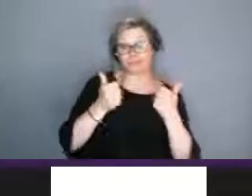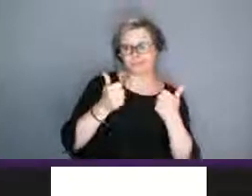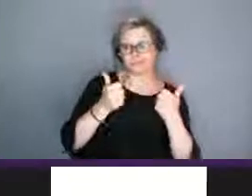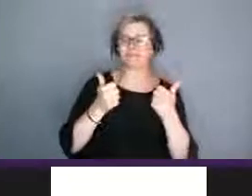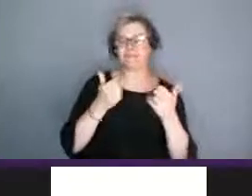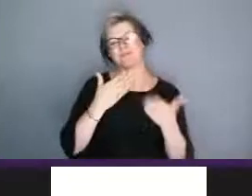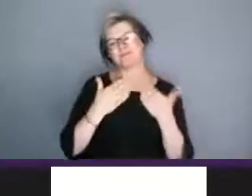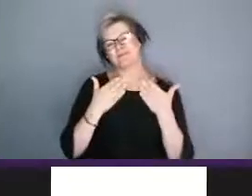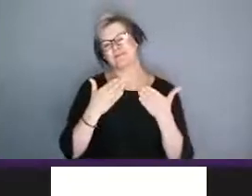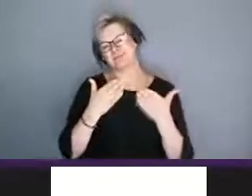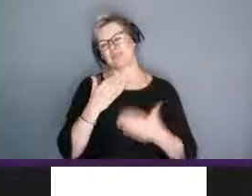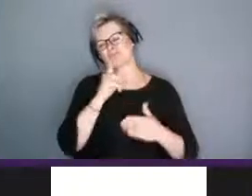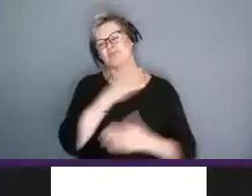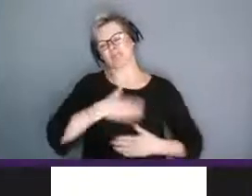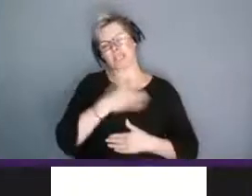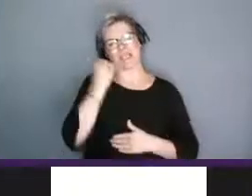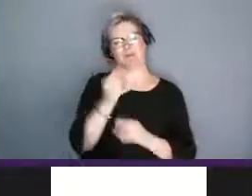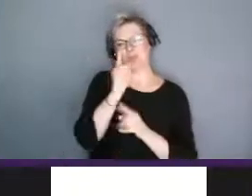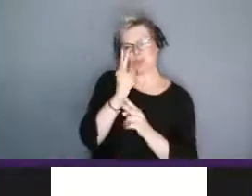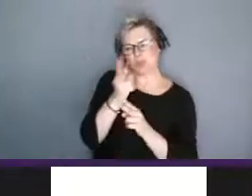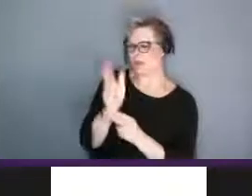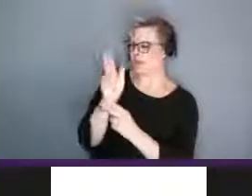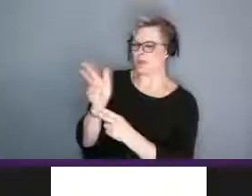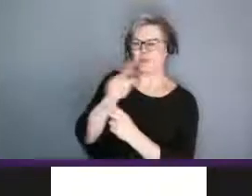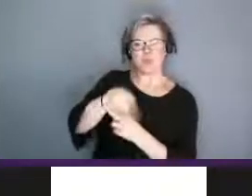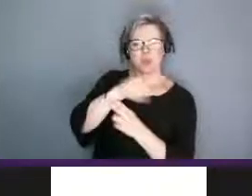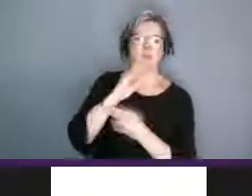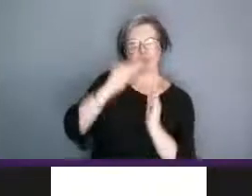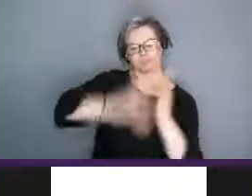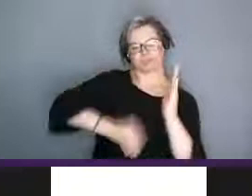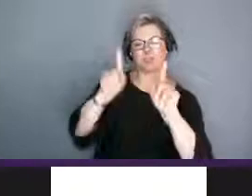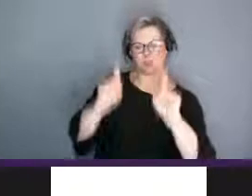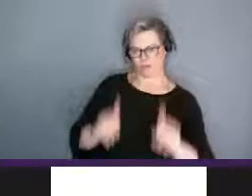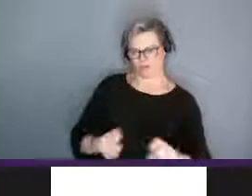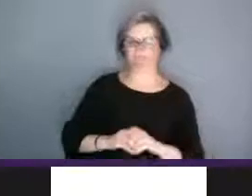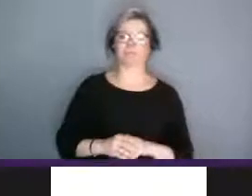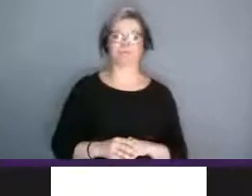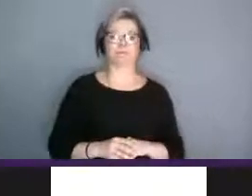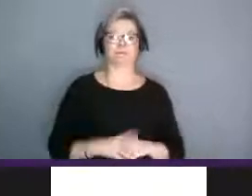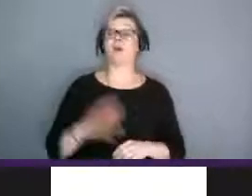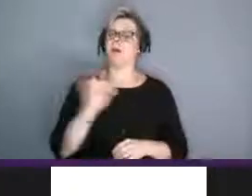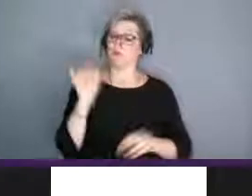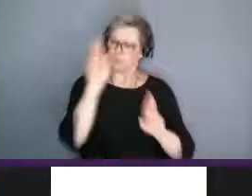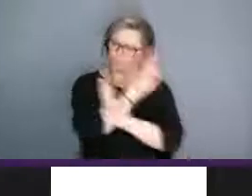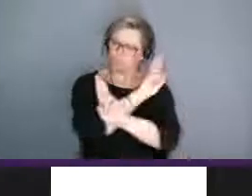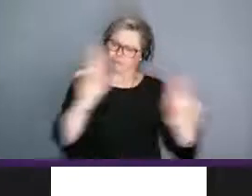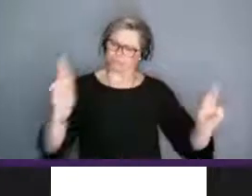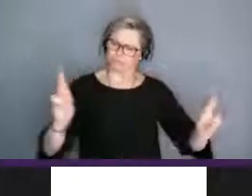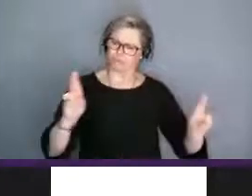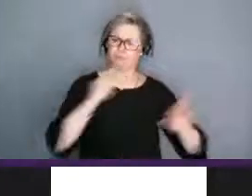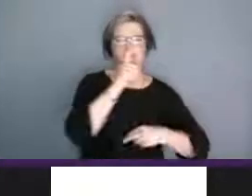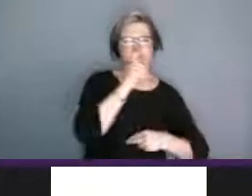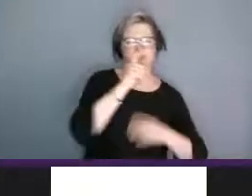3 minutes to complete that. And just lastly, we do respect everybody's privacy and